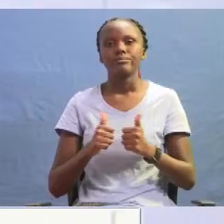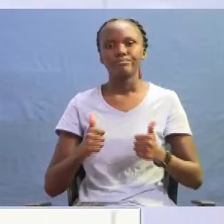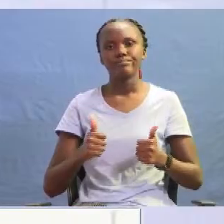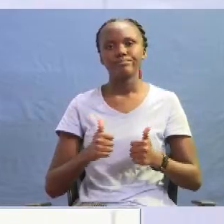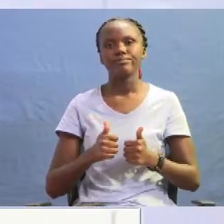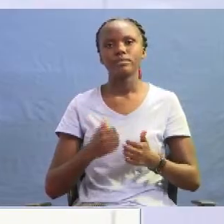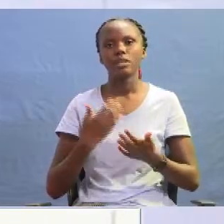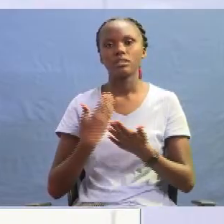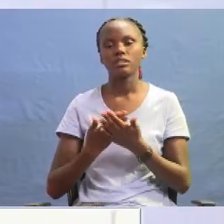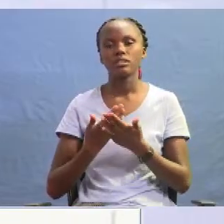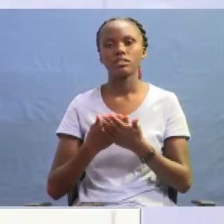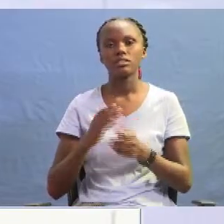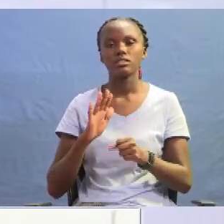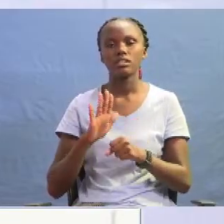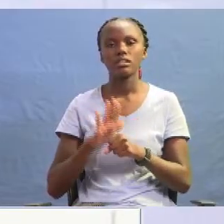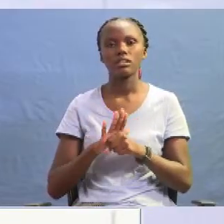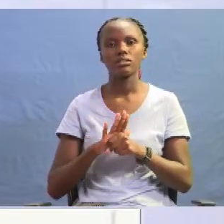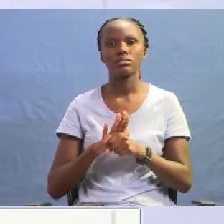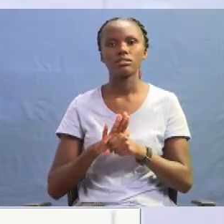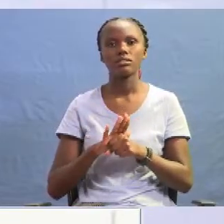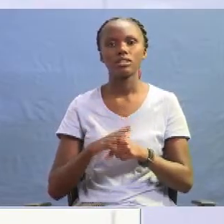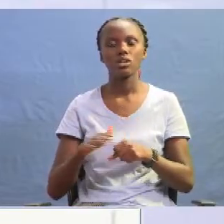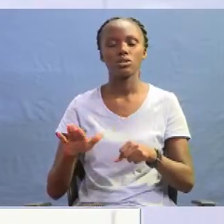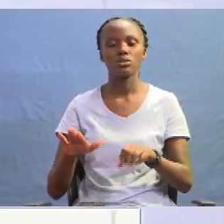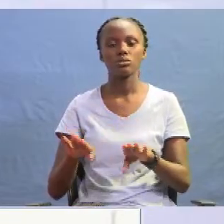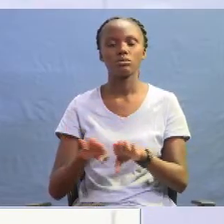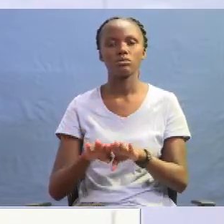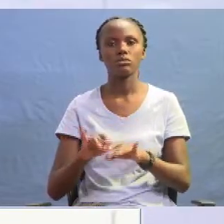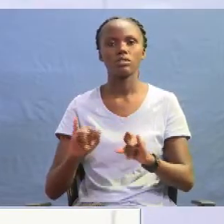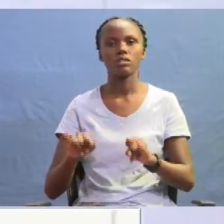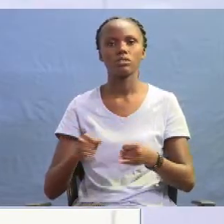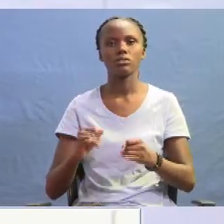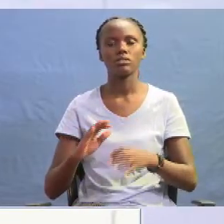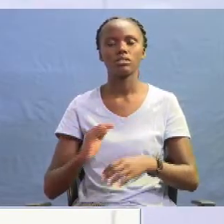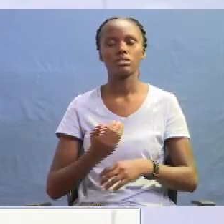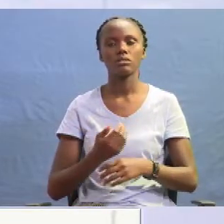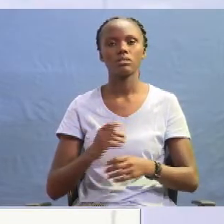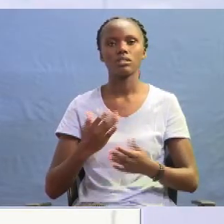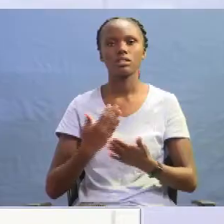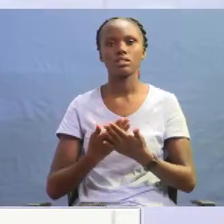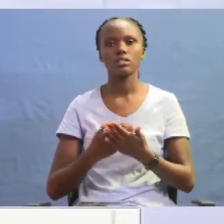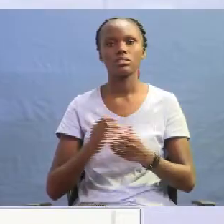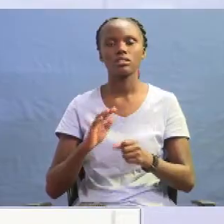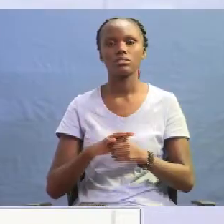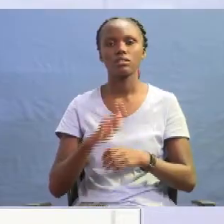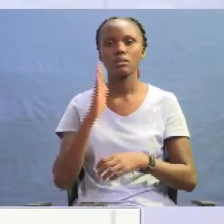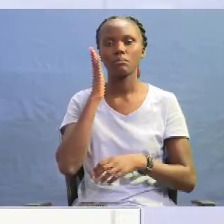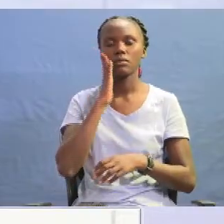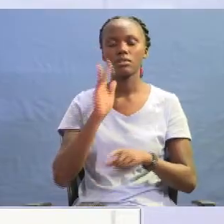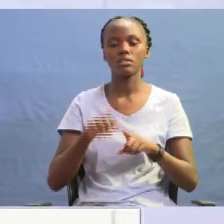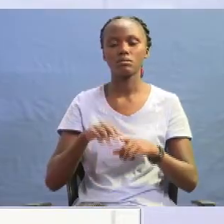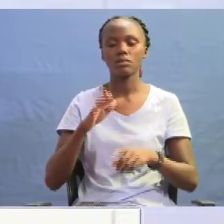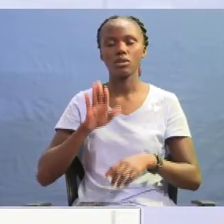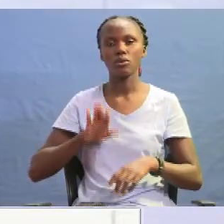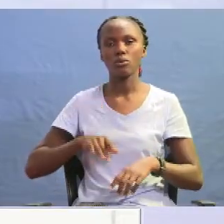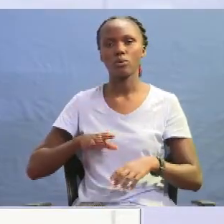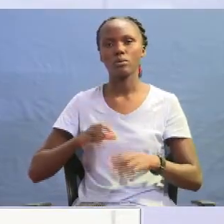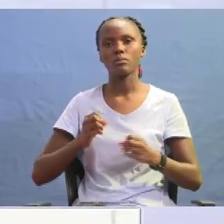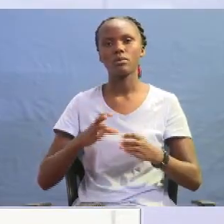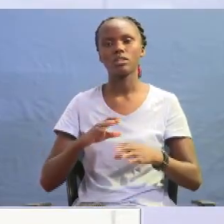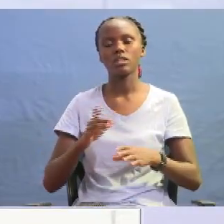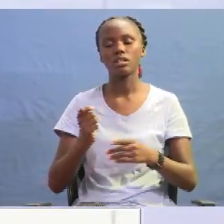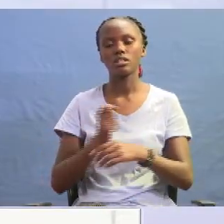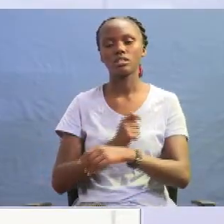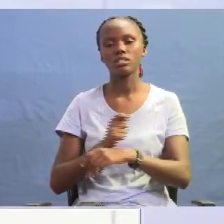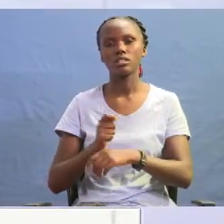Right, many thanks. That's a wrap. That's all we had for you this particular evening. Many thanks for the men and women behind the scene, and of course for you